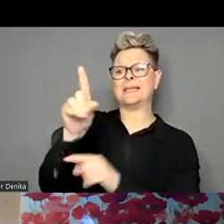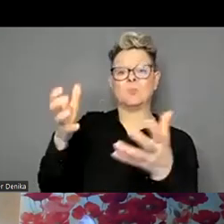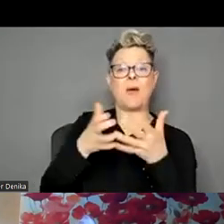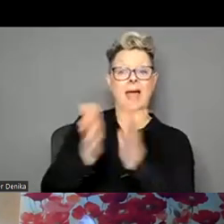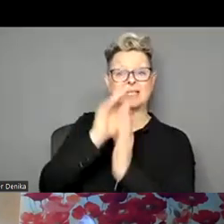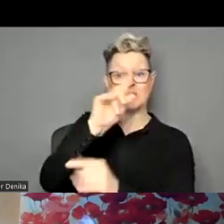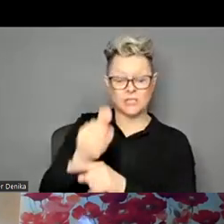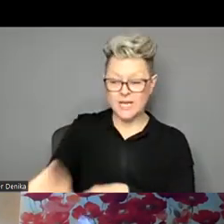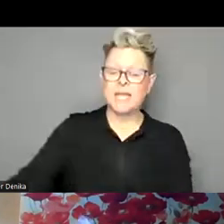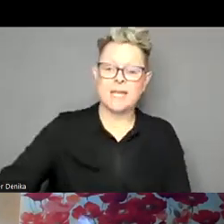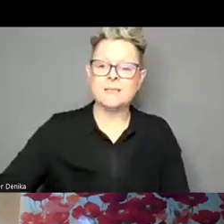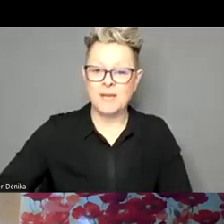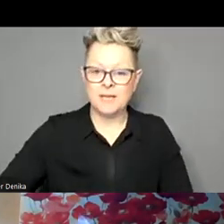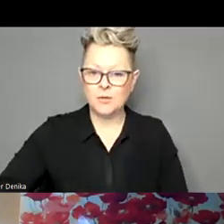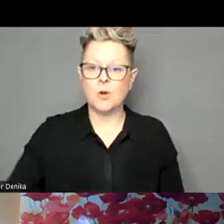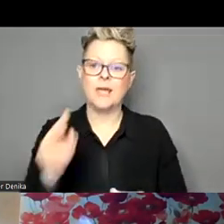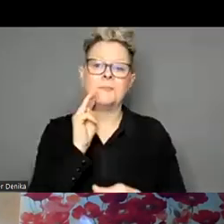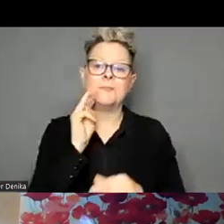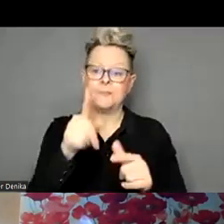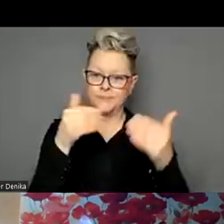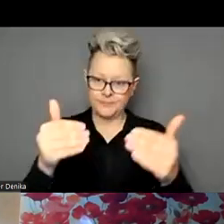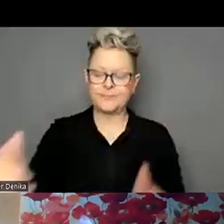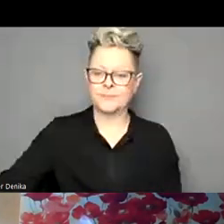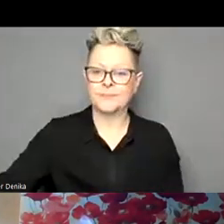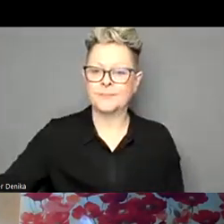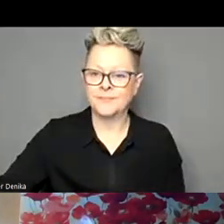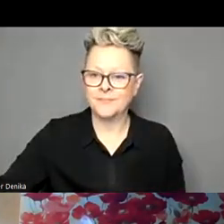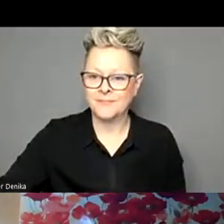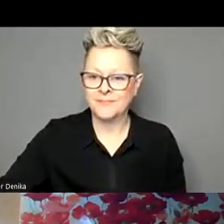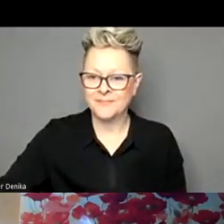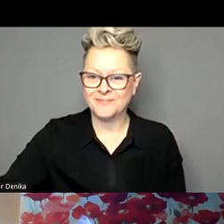you can assist. Yes, Megan, you can go ahead.